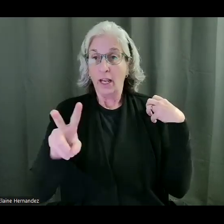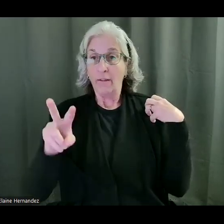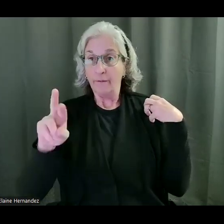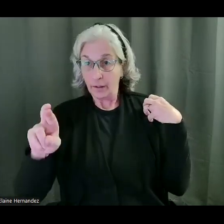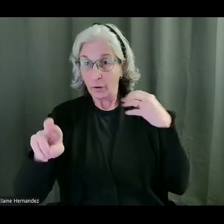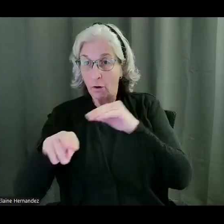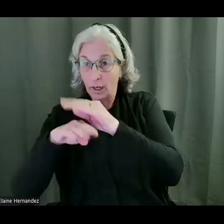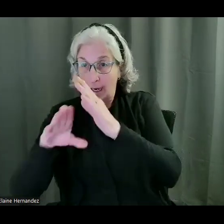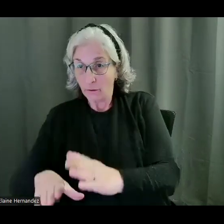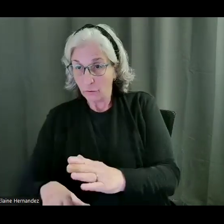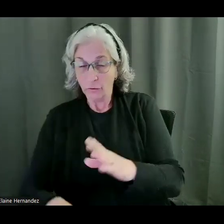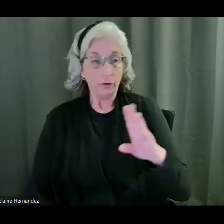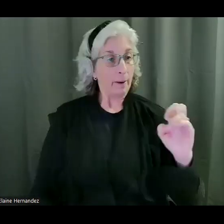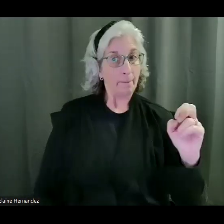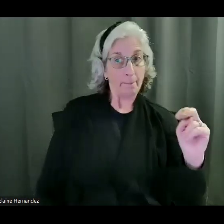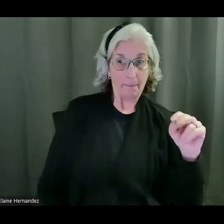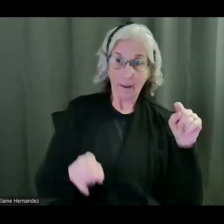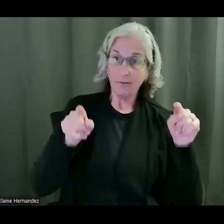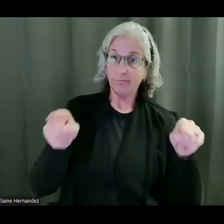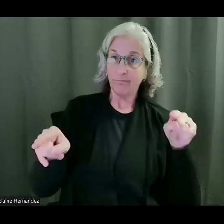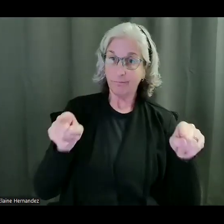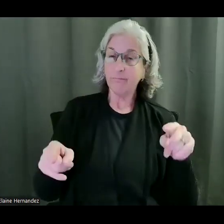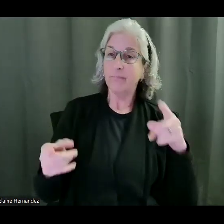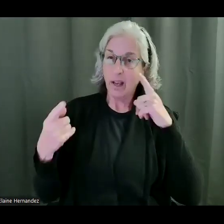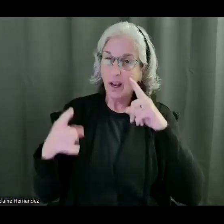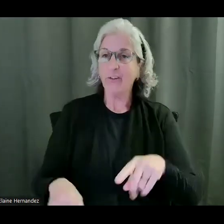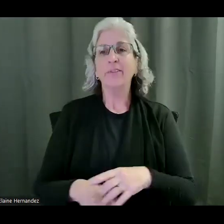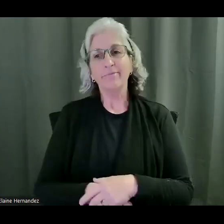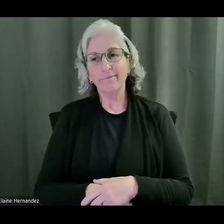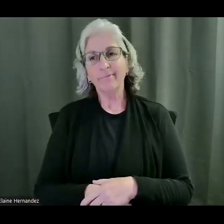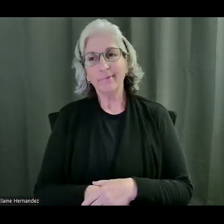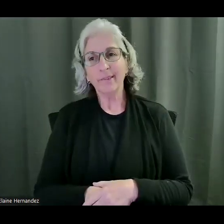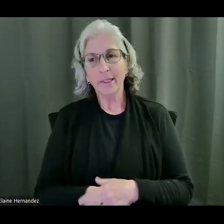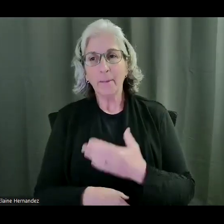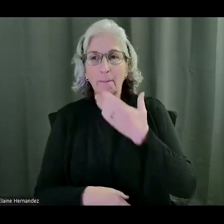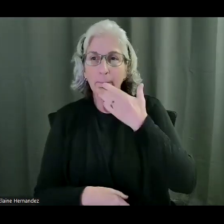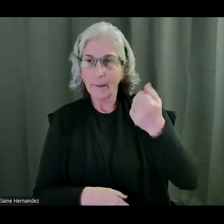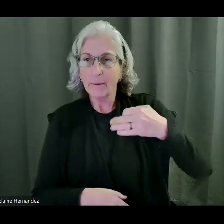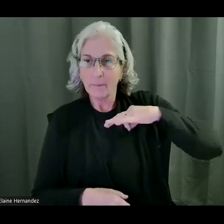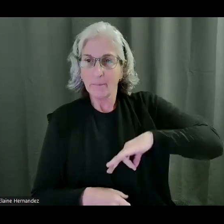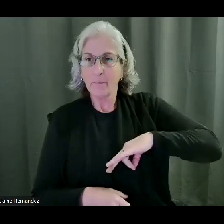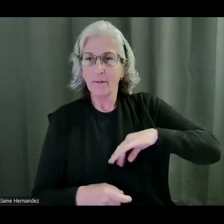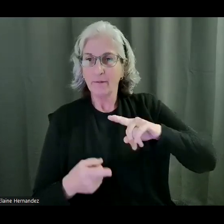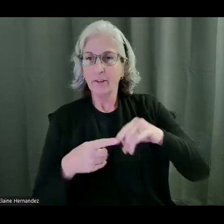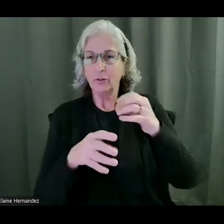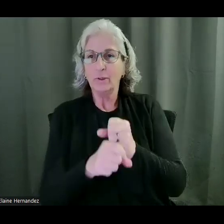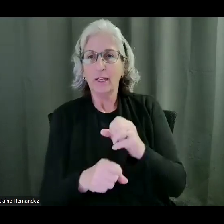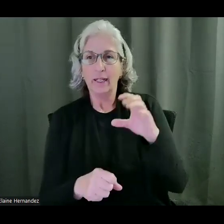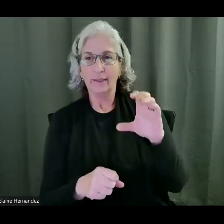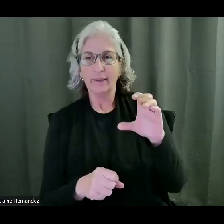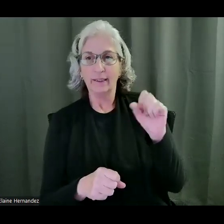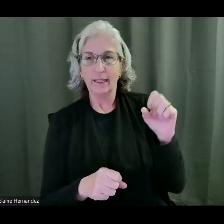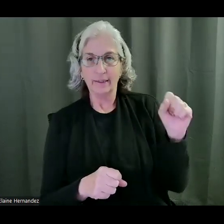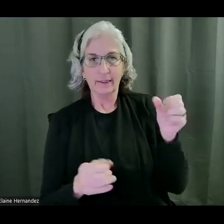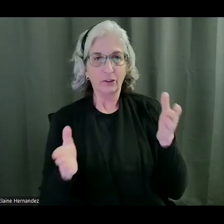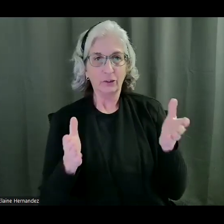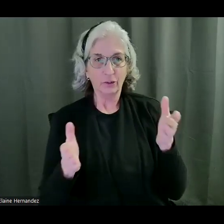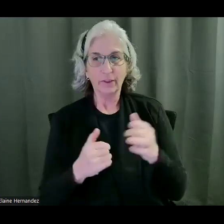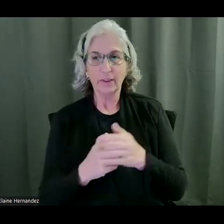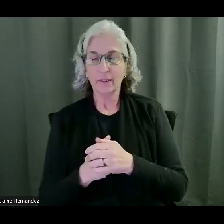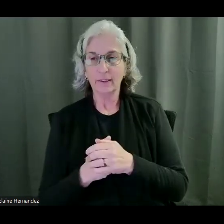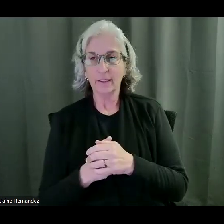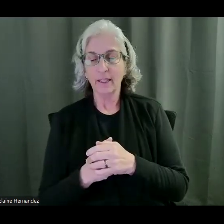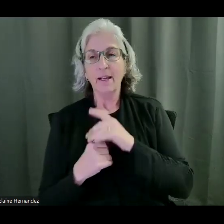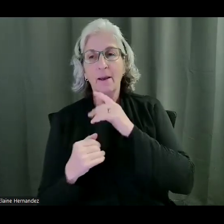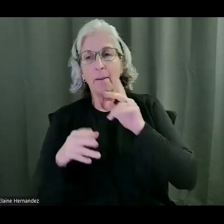discussed and agreed on the fact that CSS services would be of benefit. Releases were obtained for any